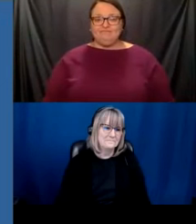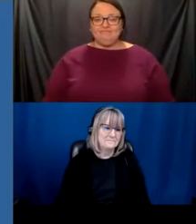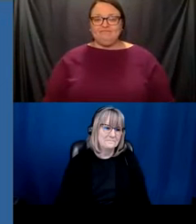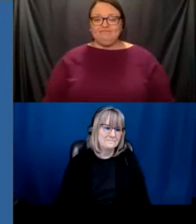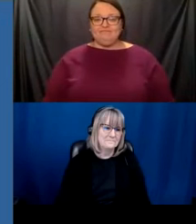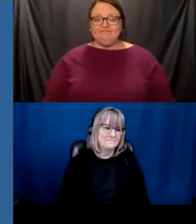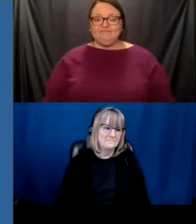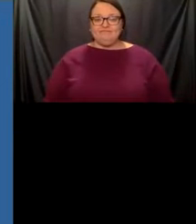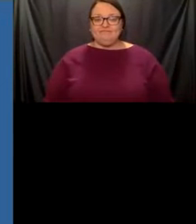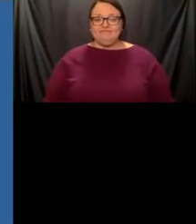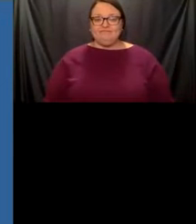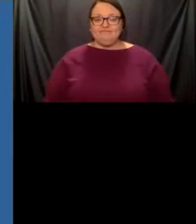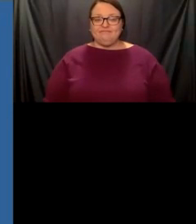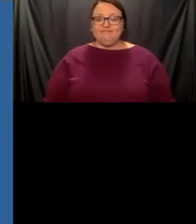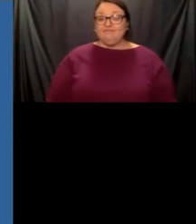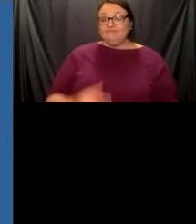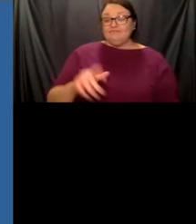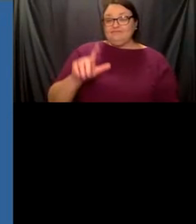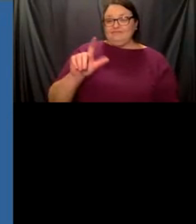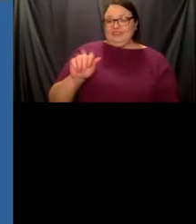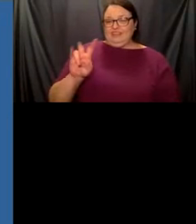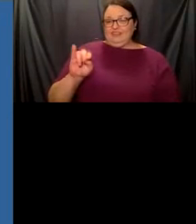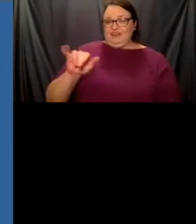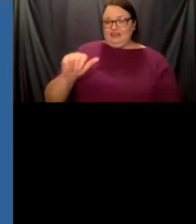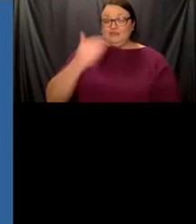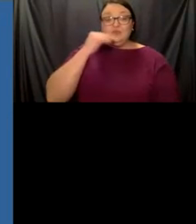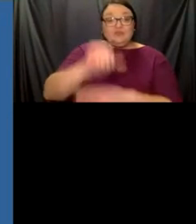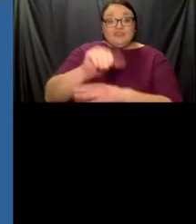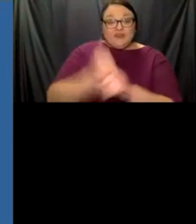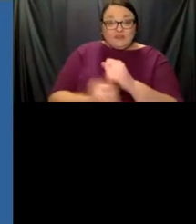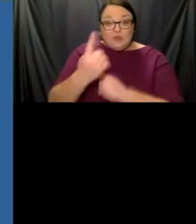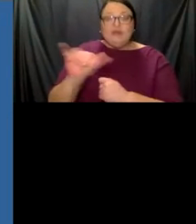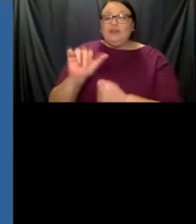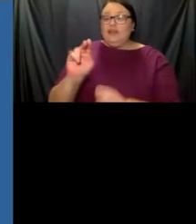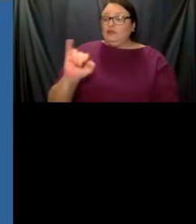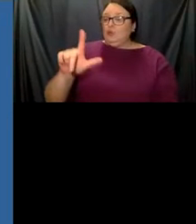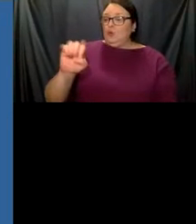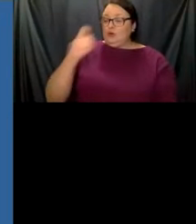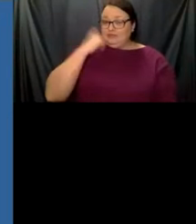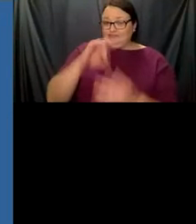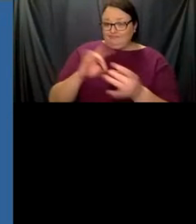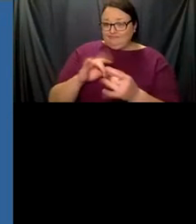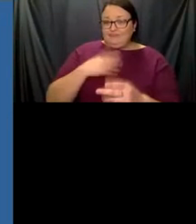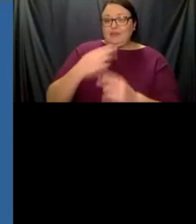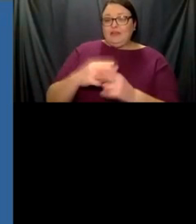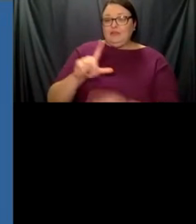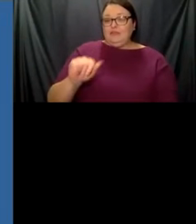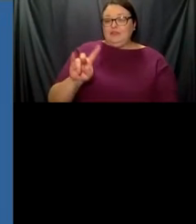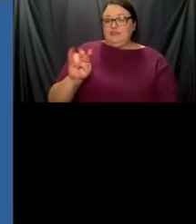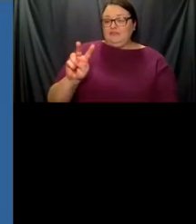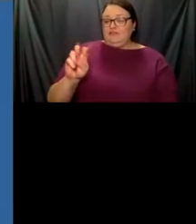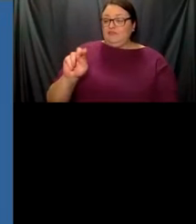pasado la ciudad pudo apoyar las mejores exteriores del sitio y se ve increíble.